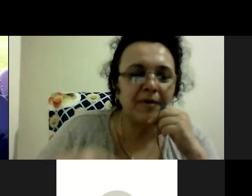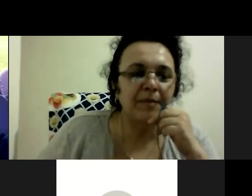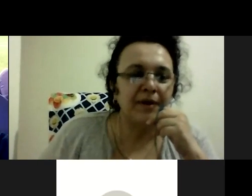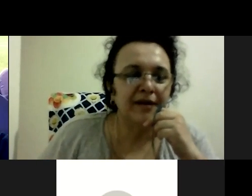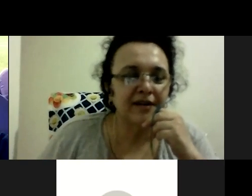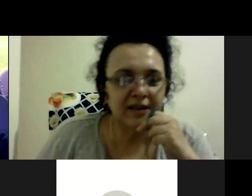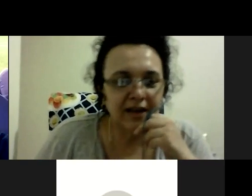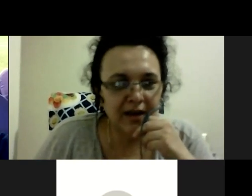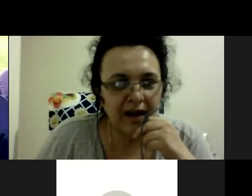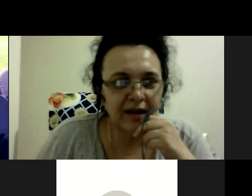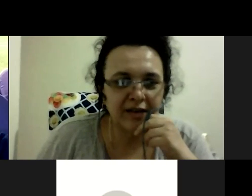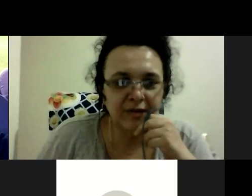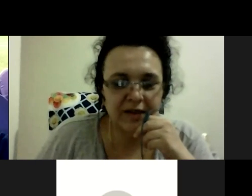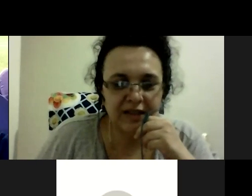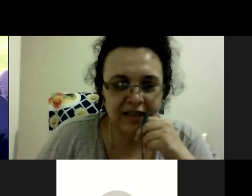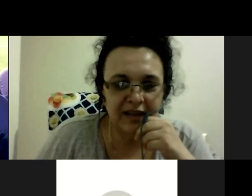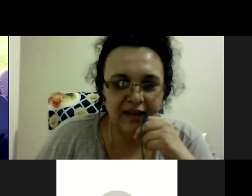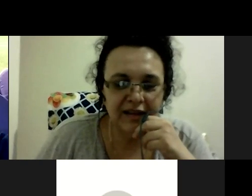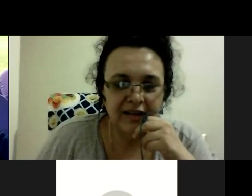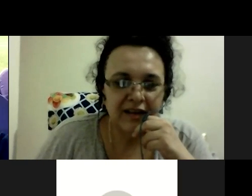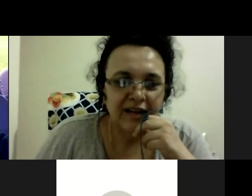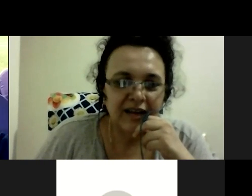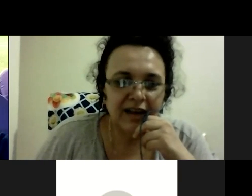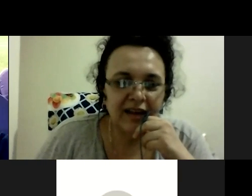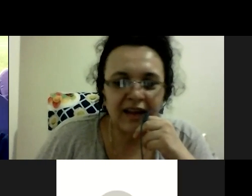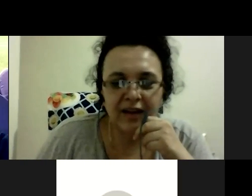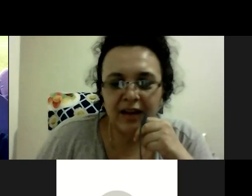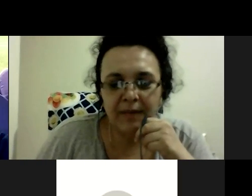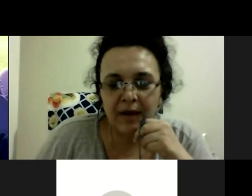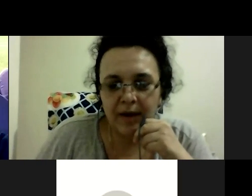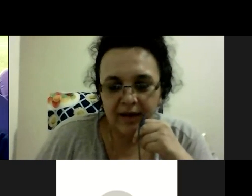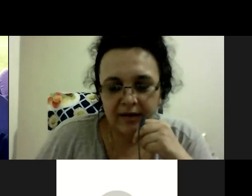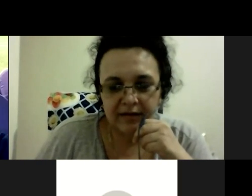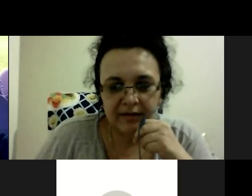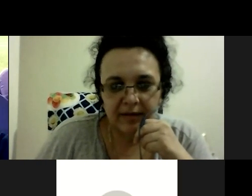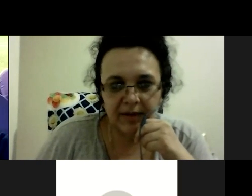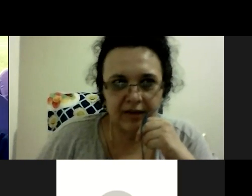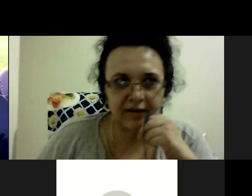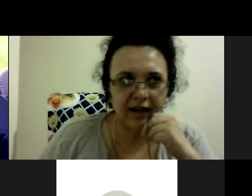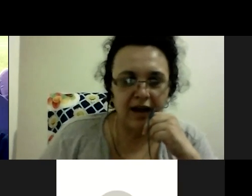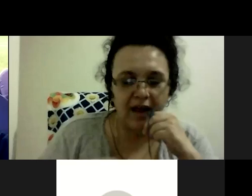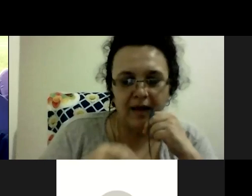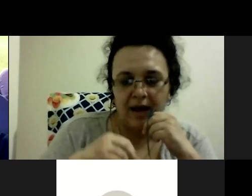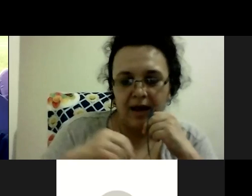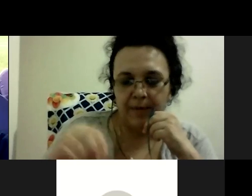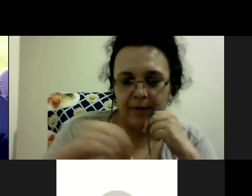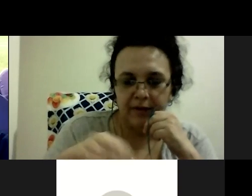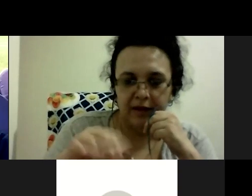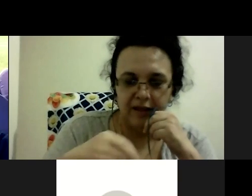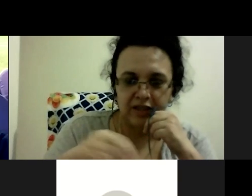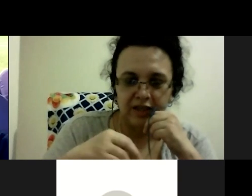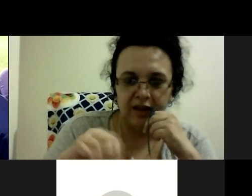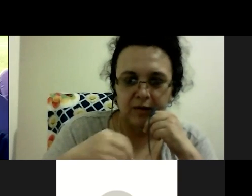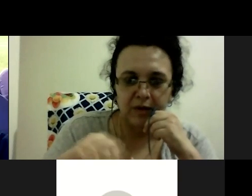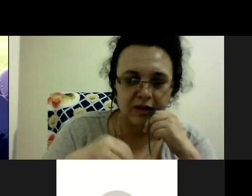here I prepare rice with chicken, and I did it my way, because I put